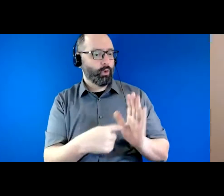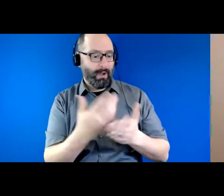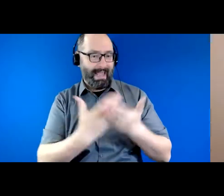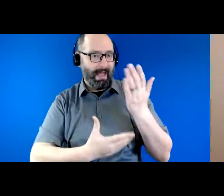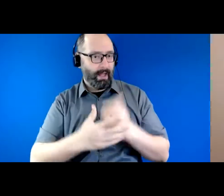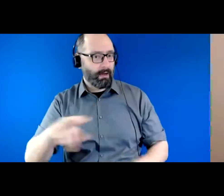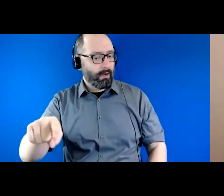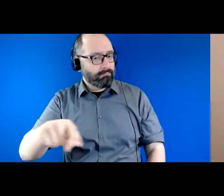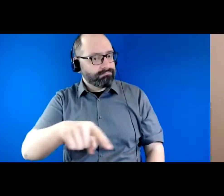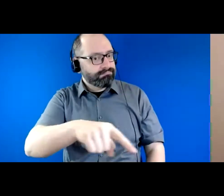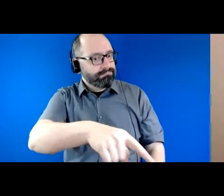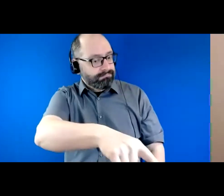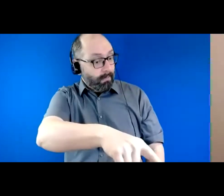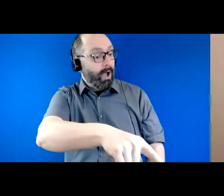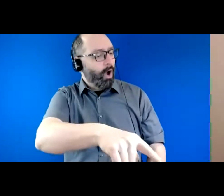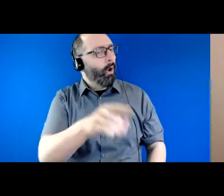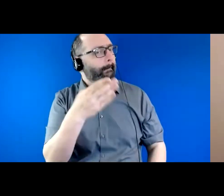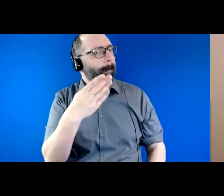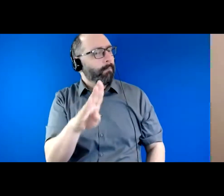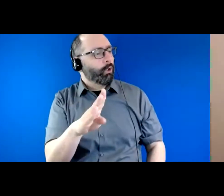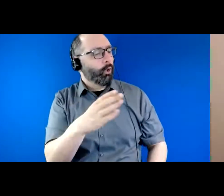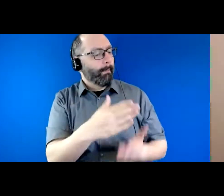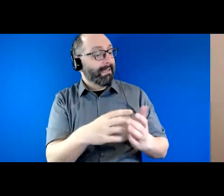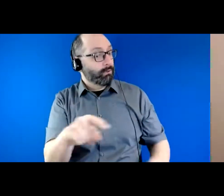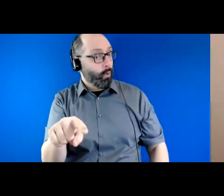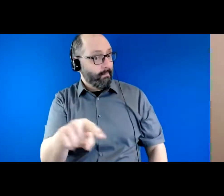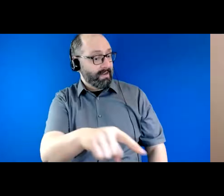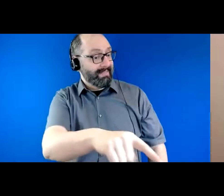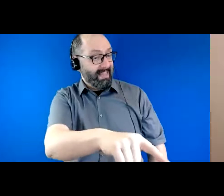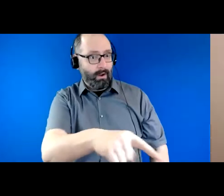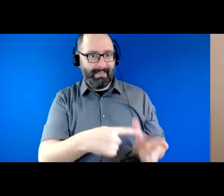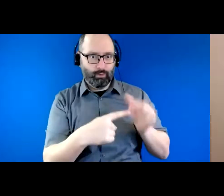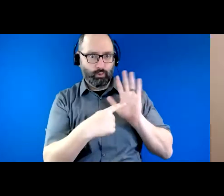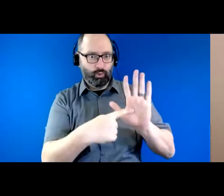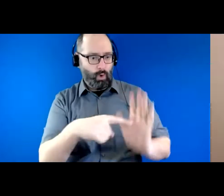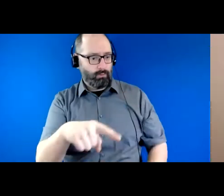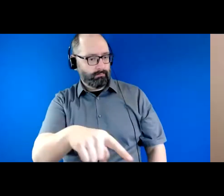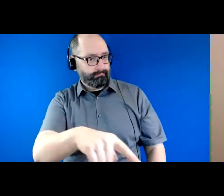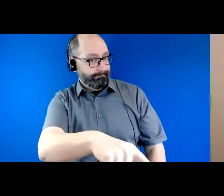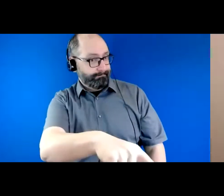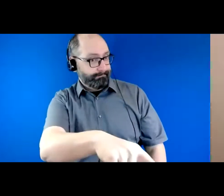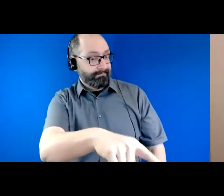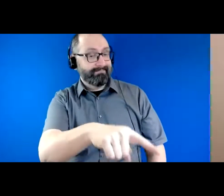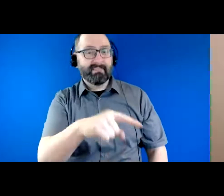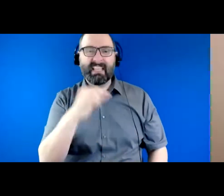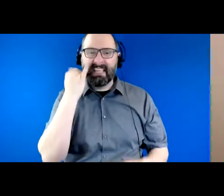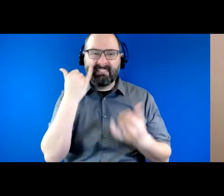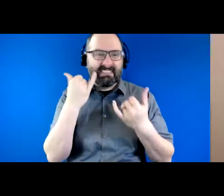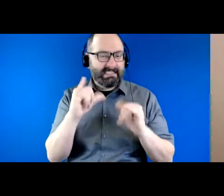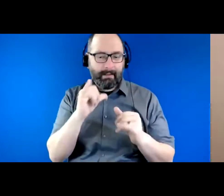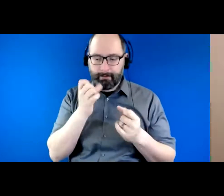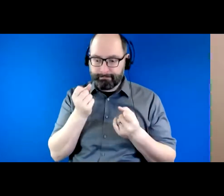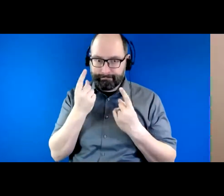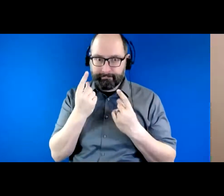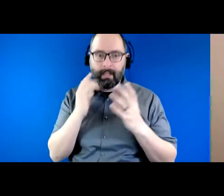and kind of point like, okay, the blue piece is over here, and then showing them in that direction. If they're still not quite getting that, you can